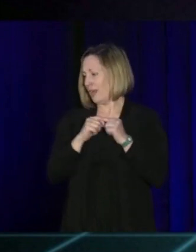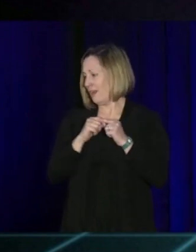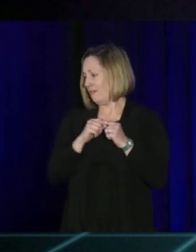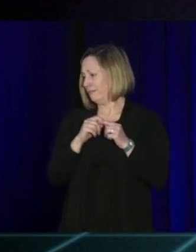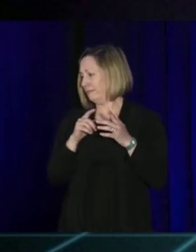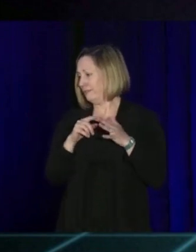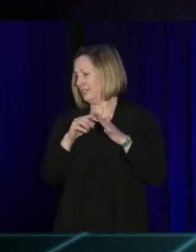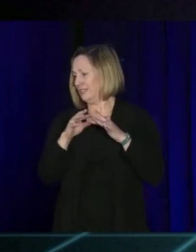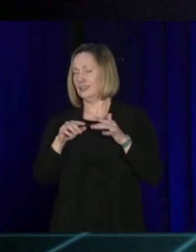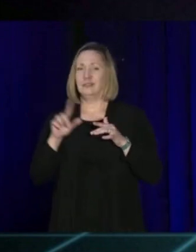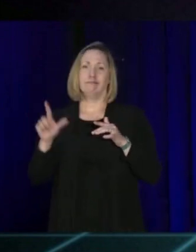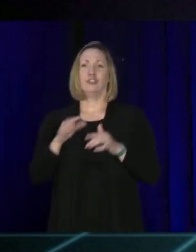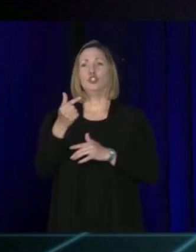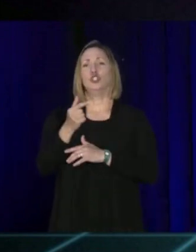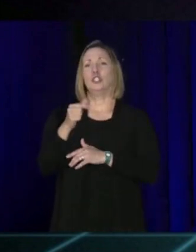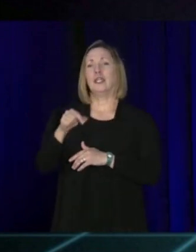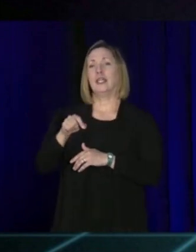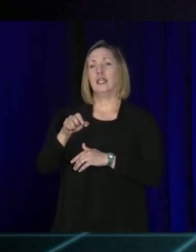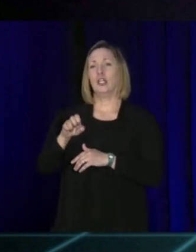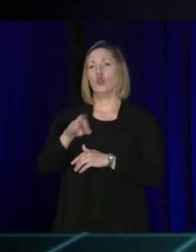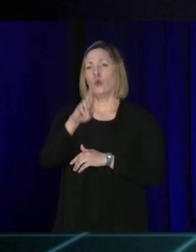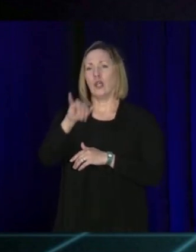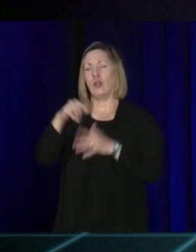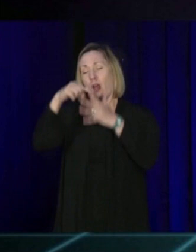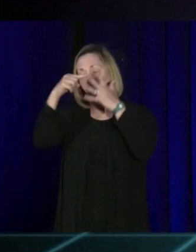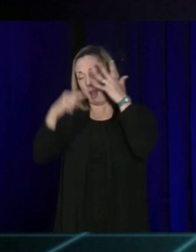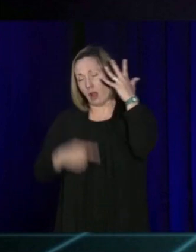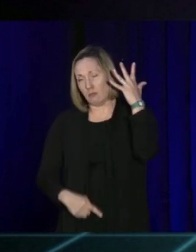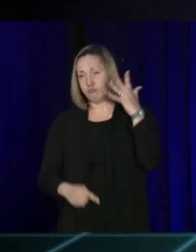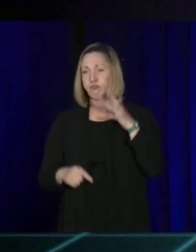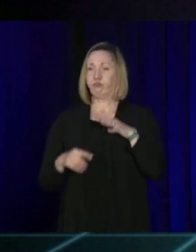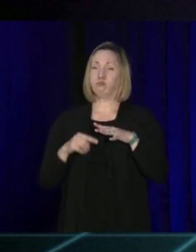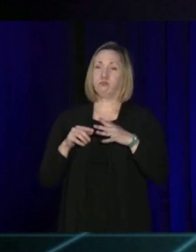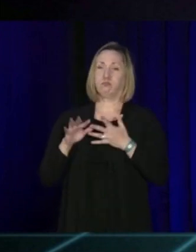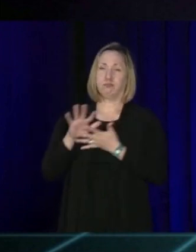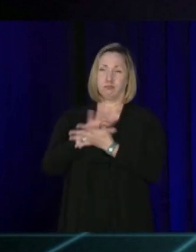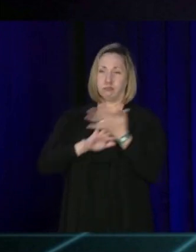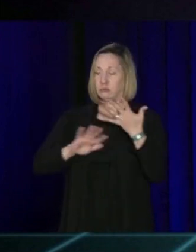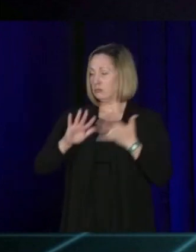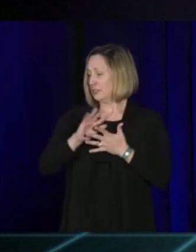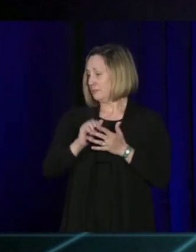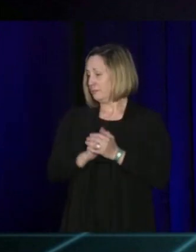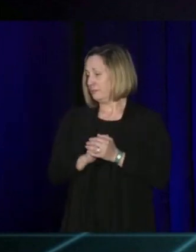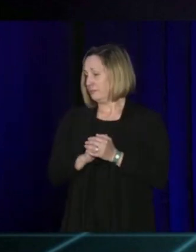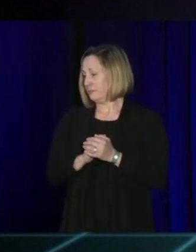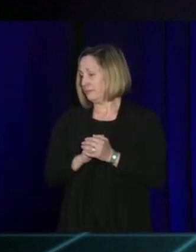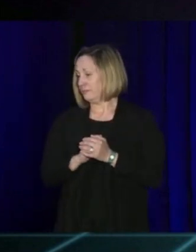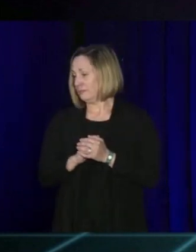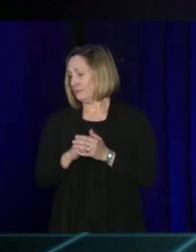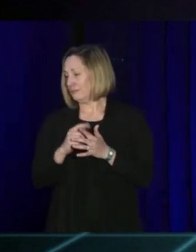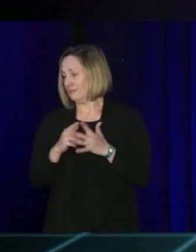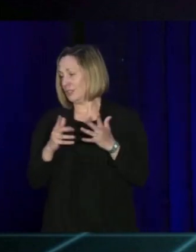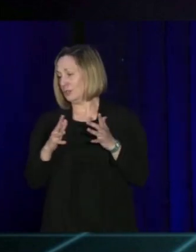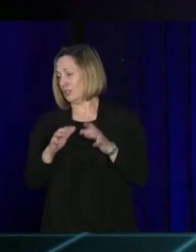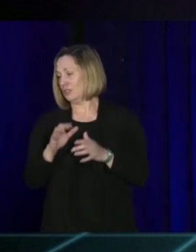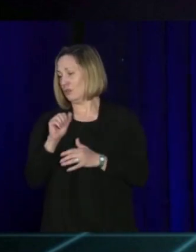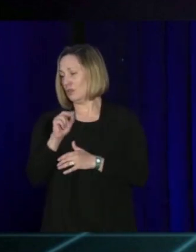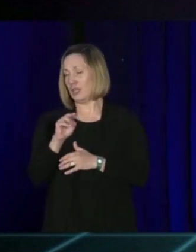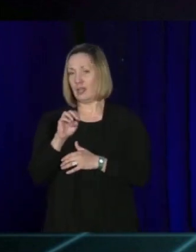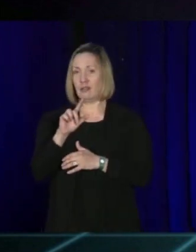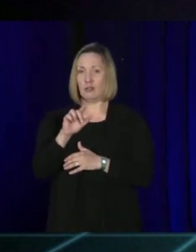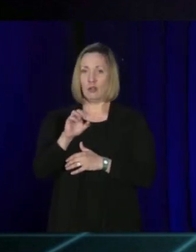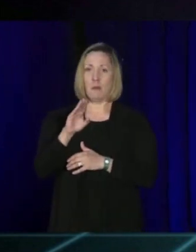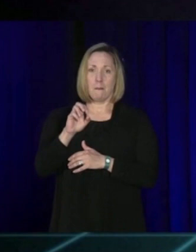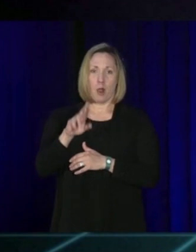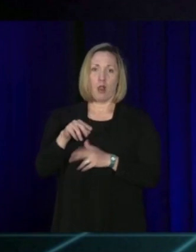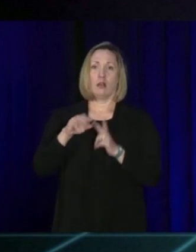like jQuery or Zapto, etc. And also templating engines were super famous like Handlebars, Jade, and